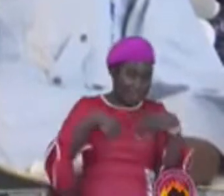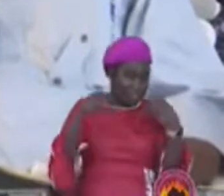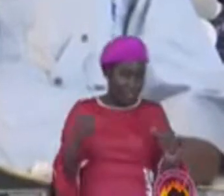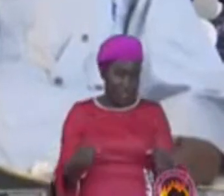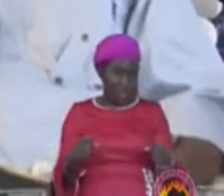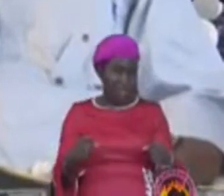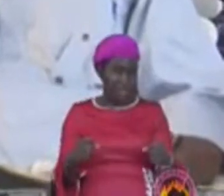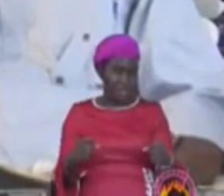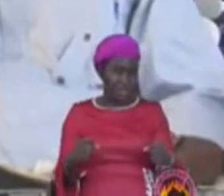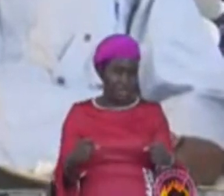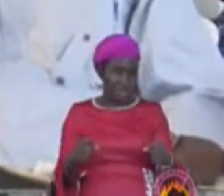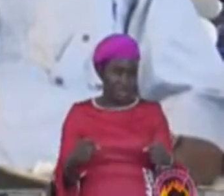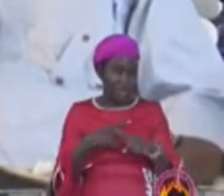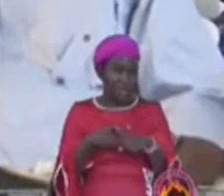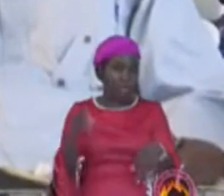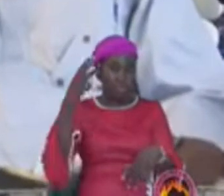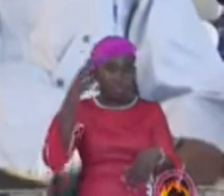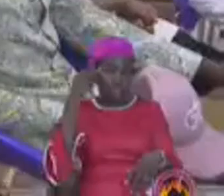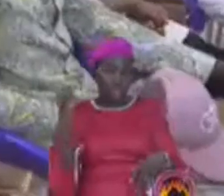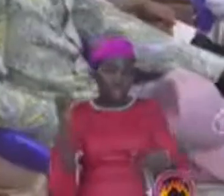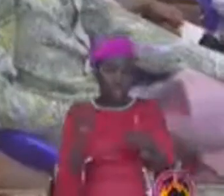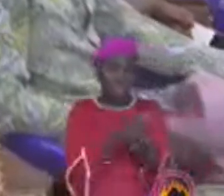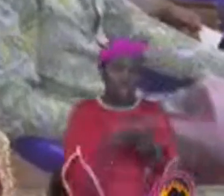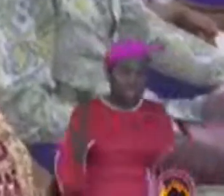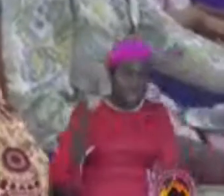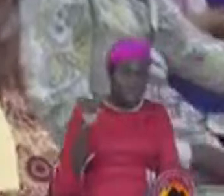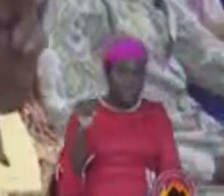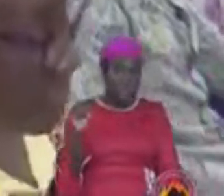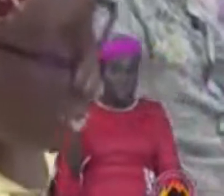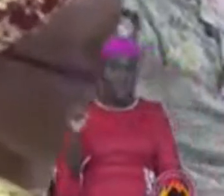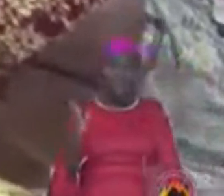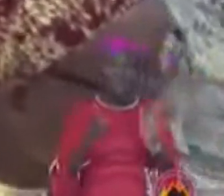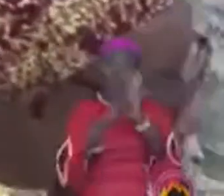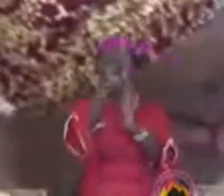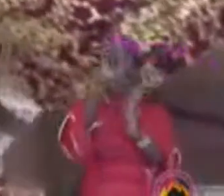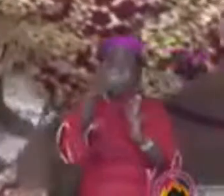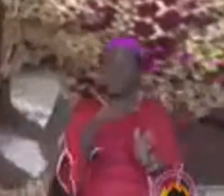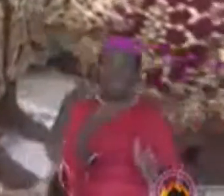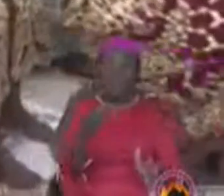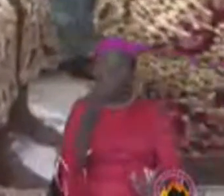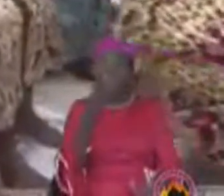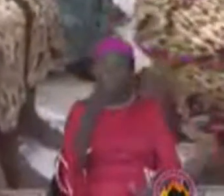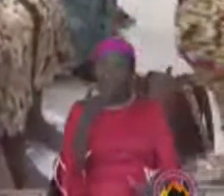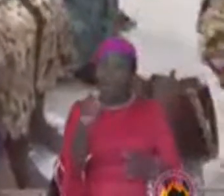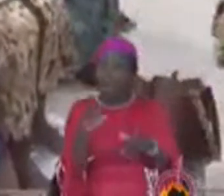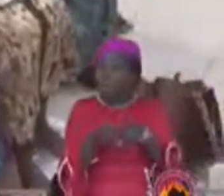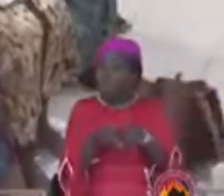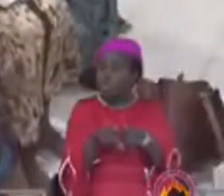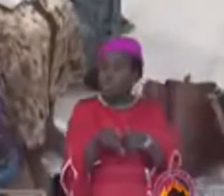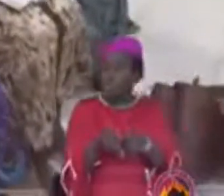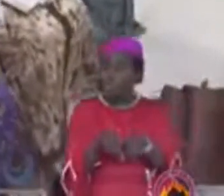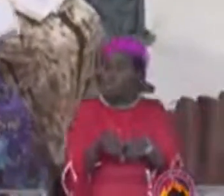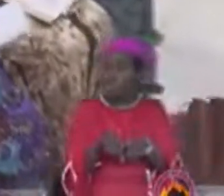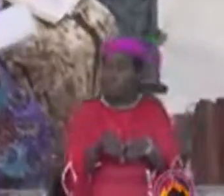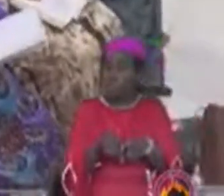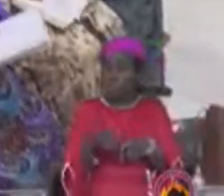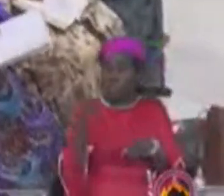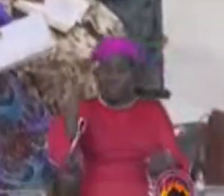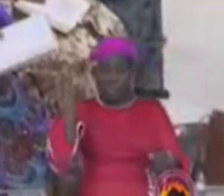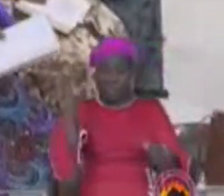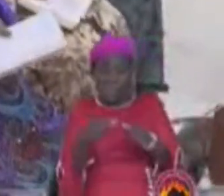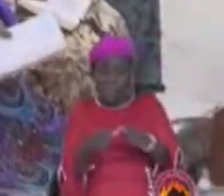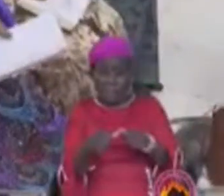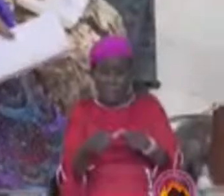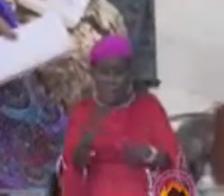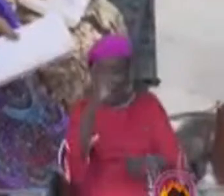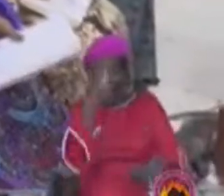David was a killing force. Goliath was a killing force. Elijah had to deal with the prophets of